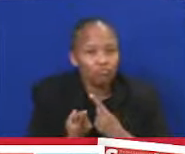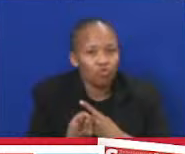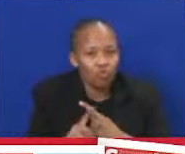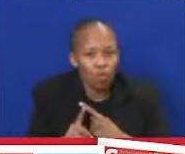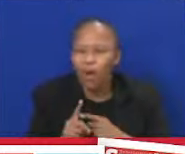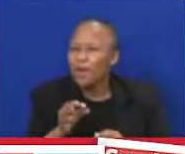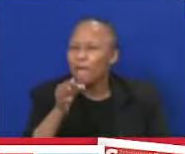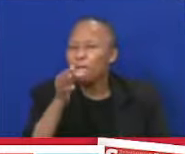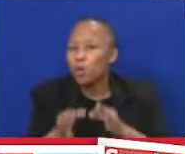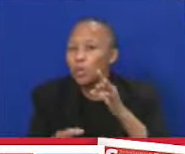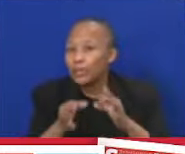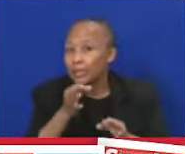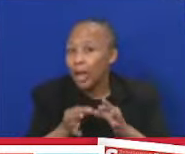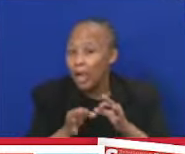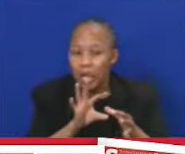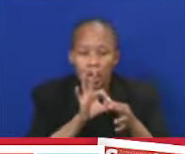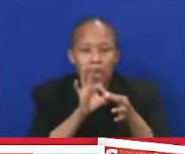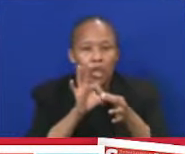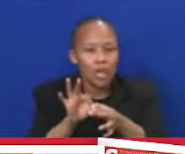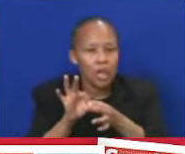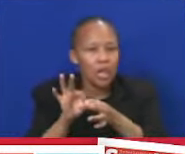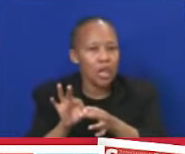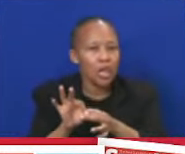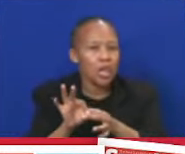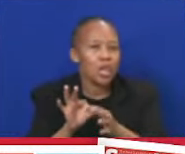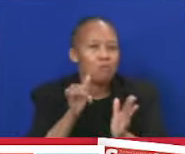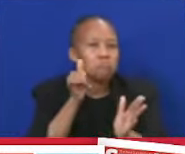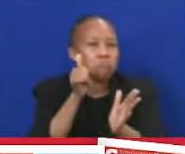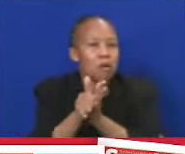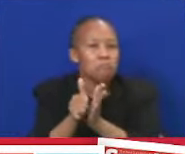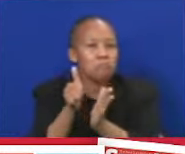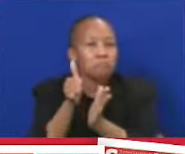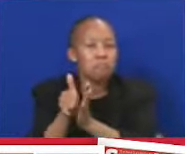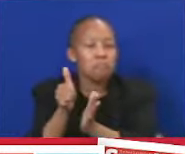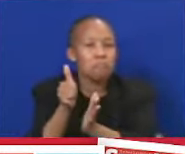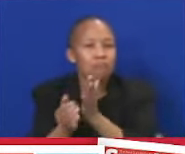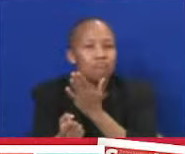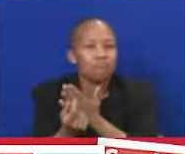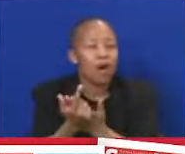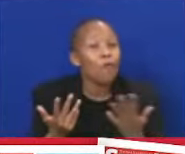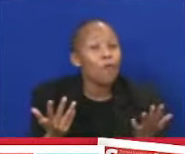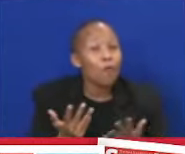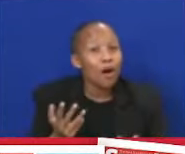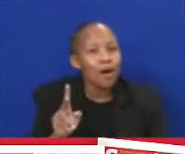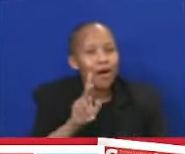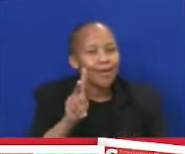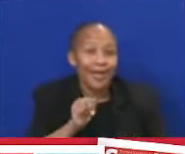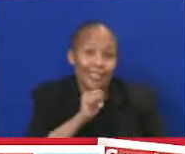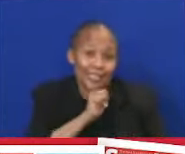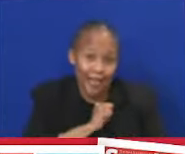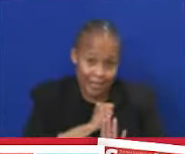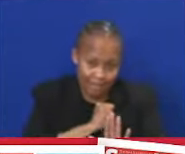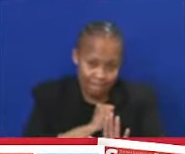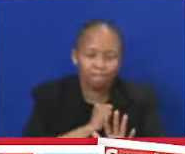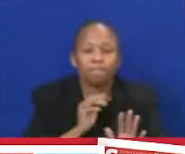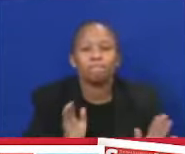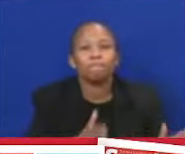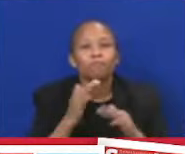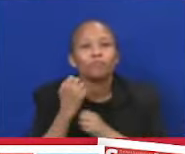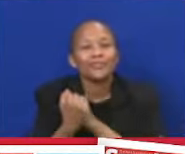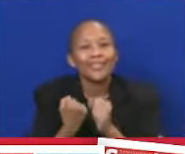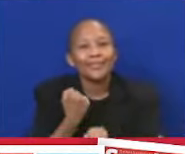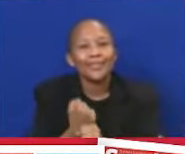matters or matters in KZN. And in 2023, I was